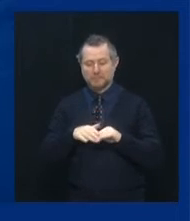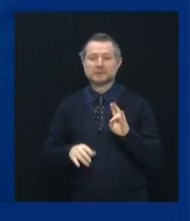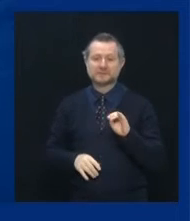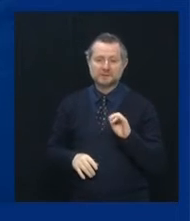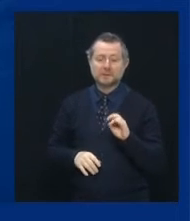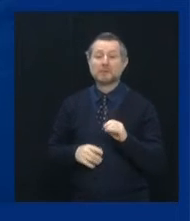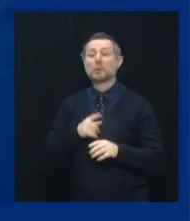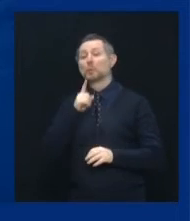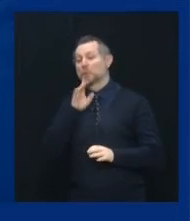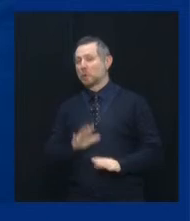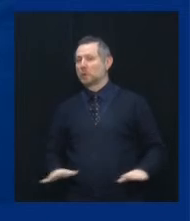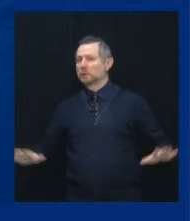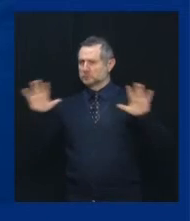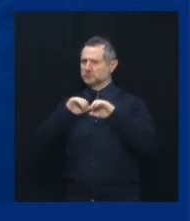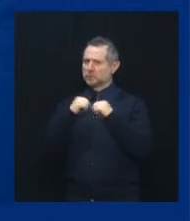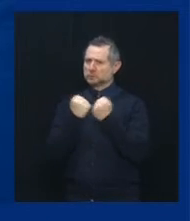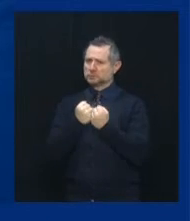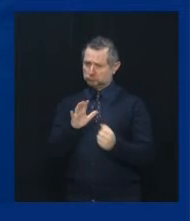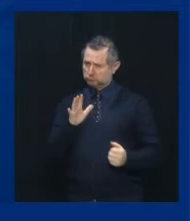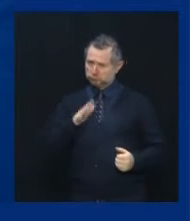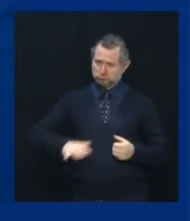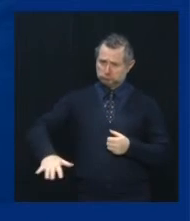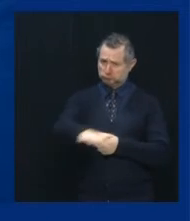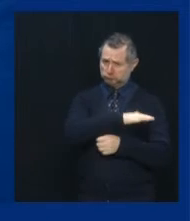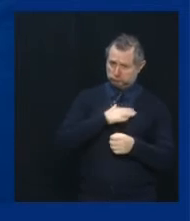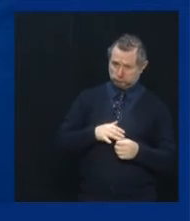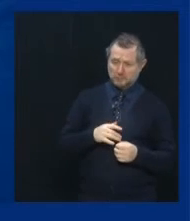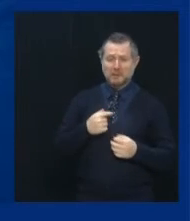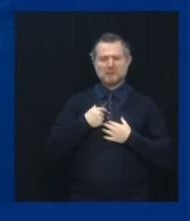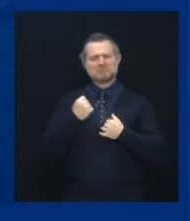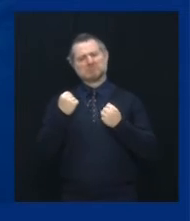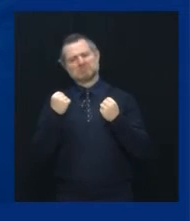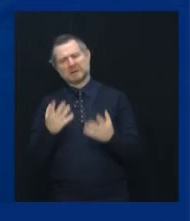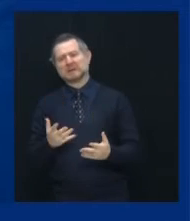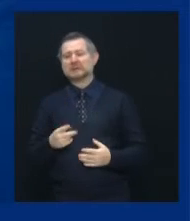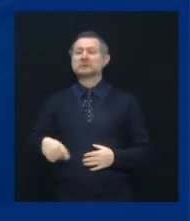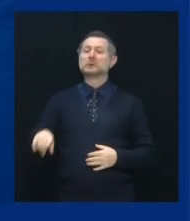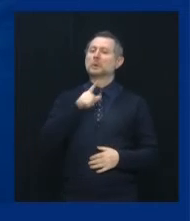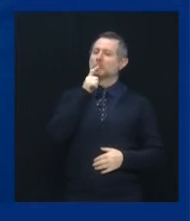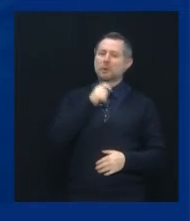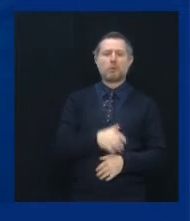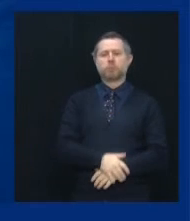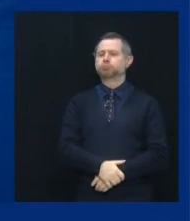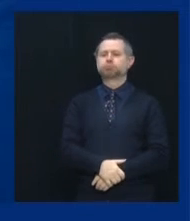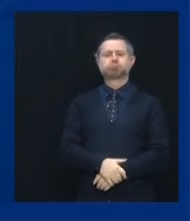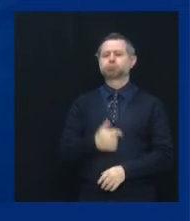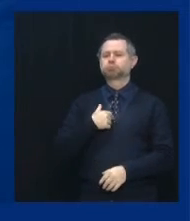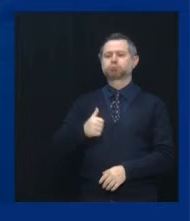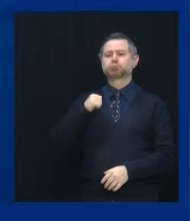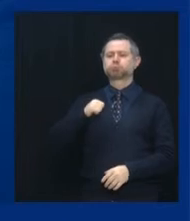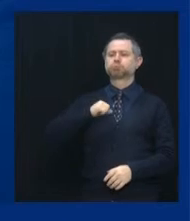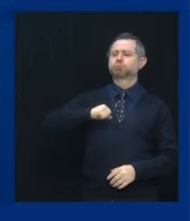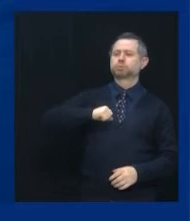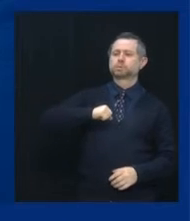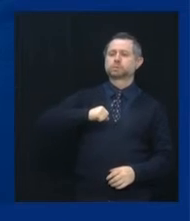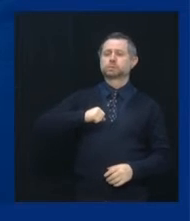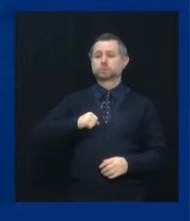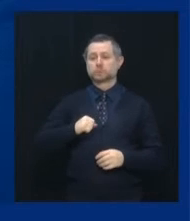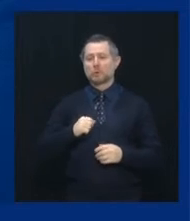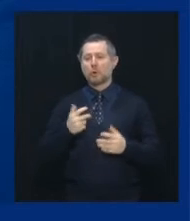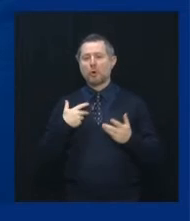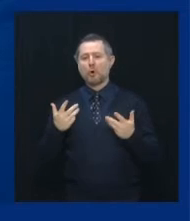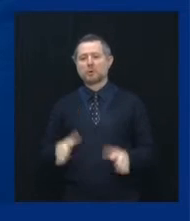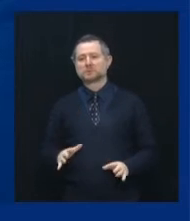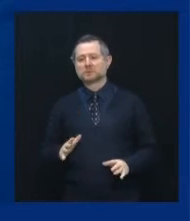society-wide. And society-wide, there are going to be a lot of people who don't want to take this vaccine. You have a lot of cynicism